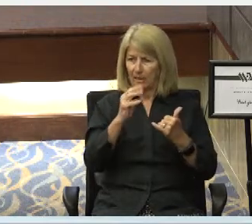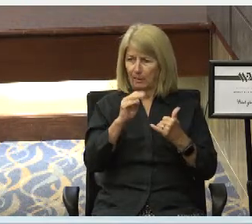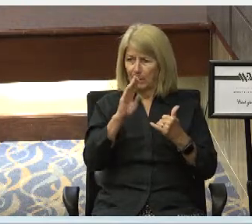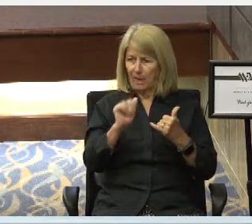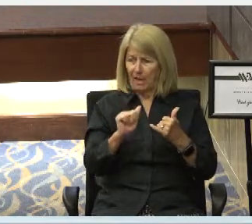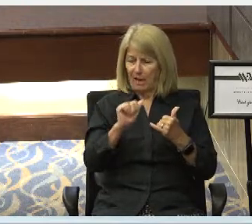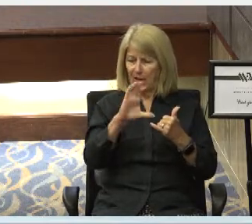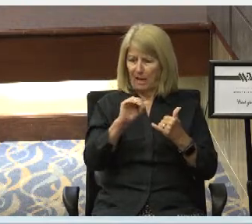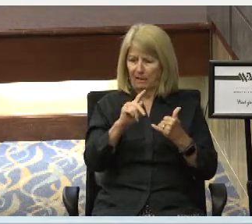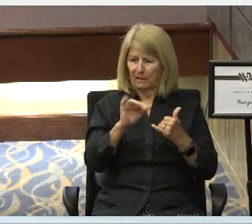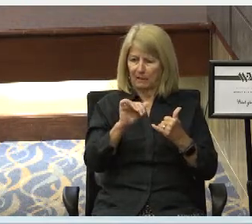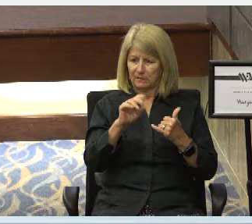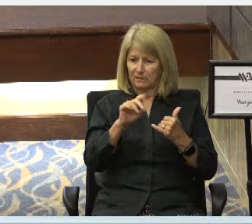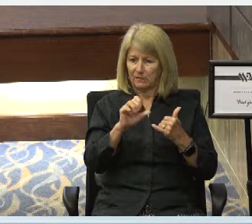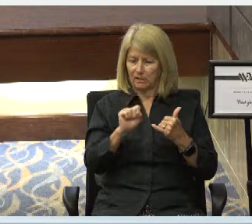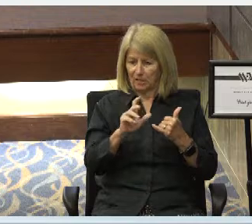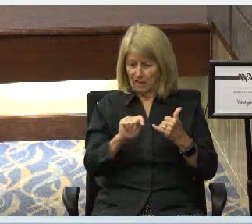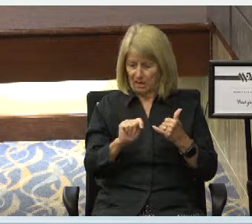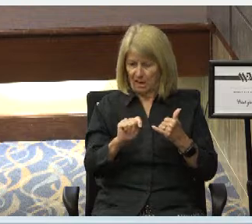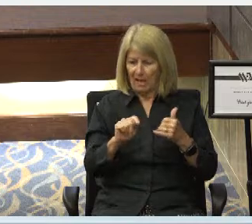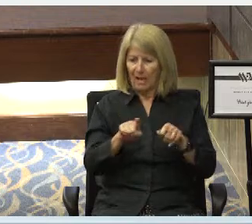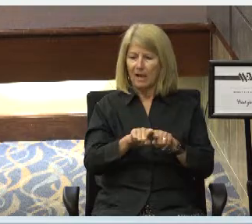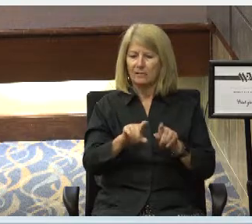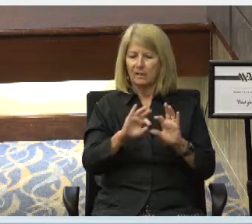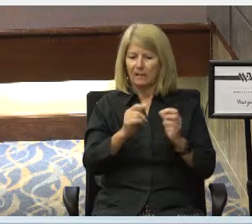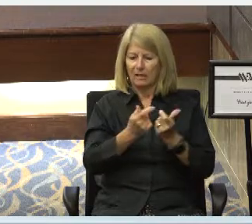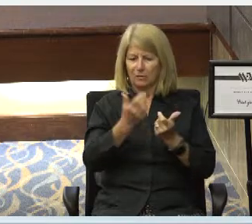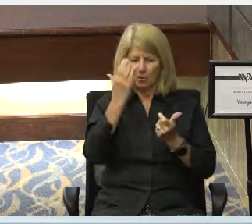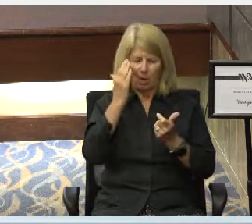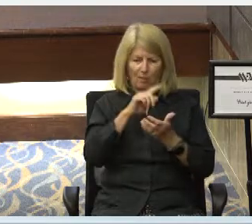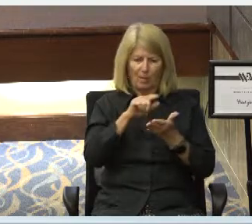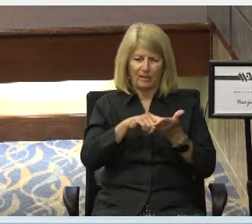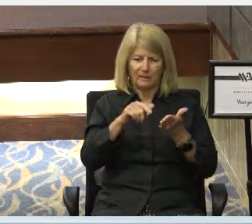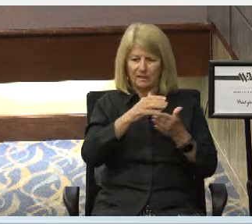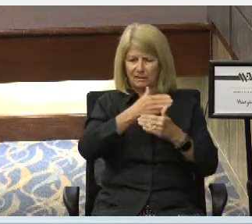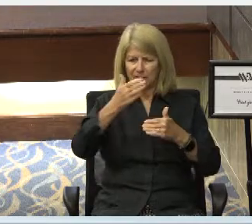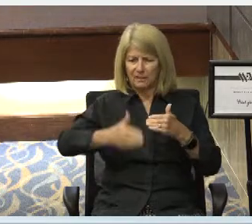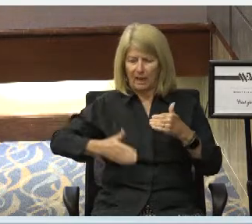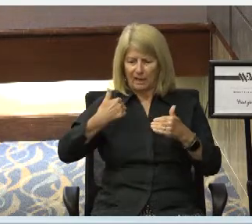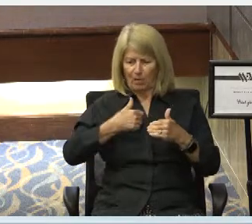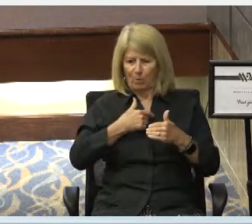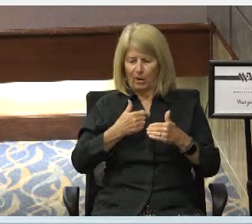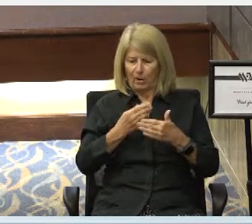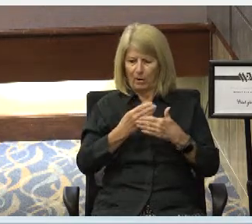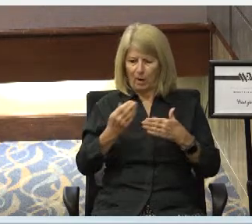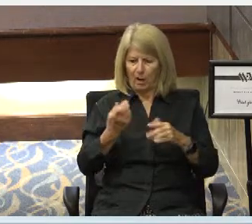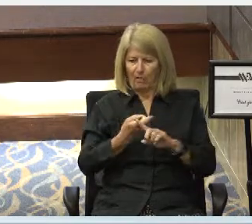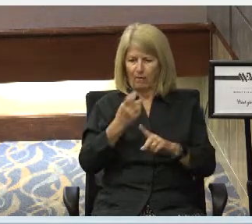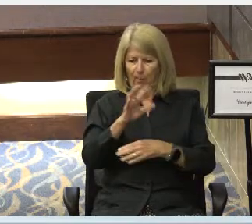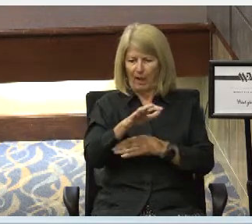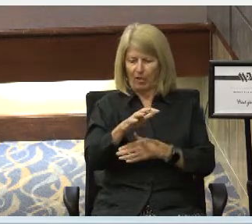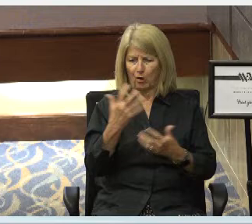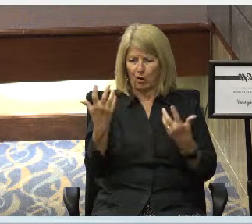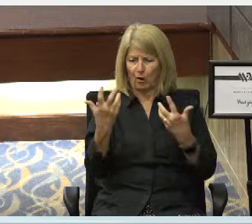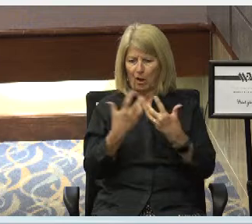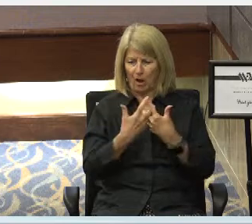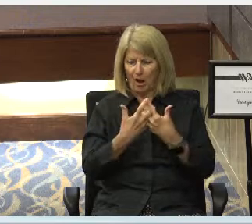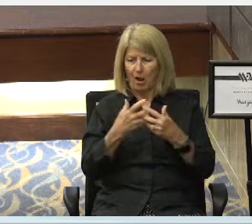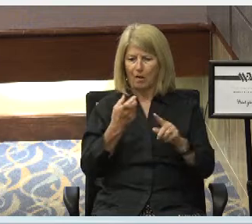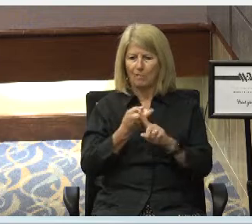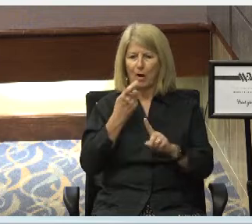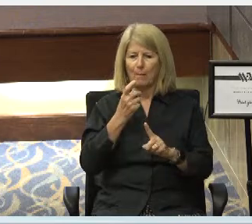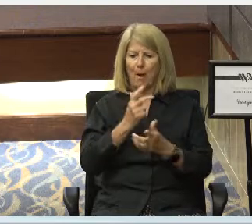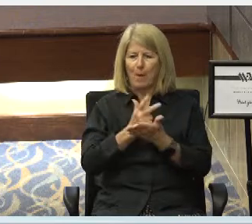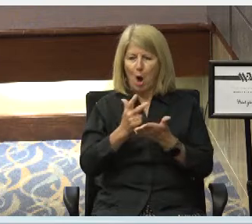Catalyst. As council is aware, this site here that we're acquiring from Baylor is a combination of hotel and parking